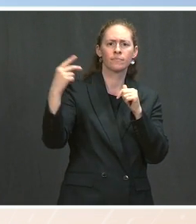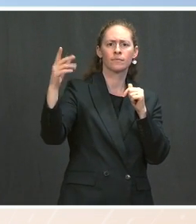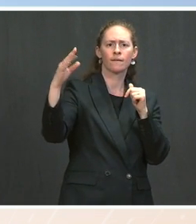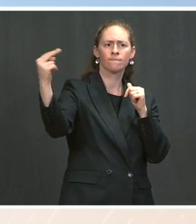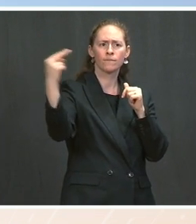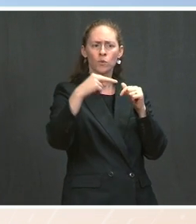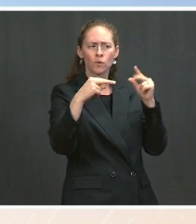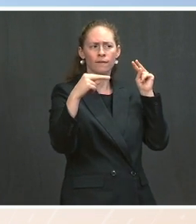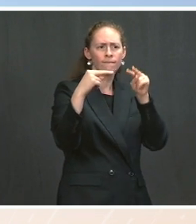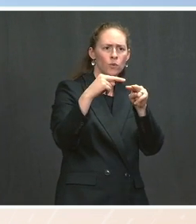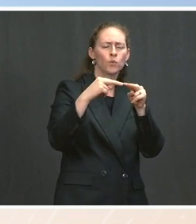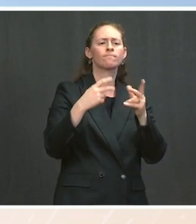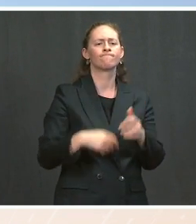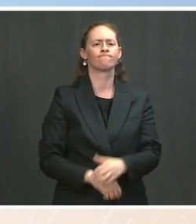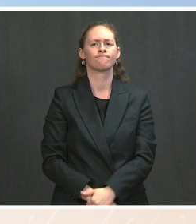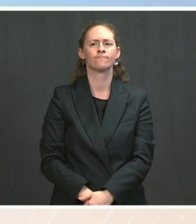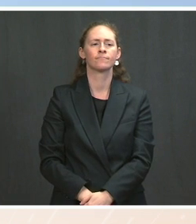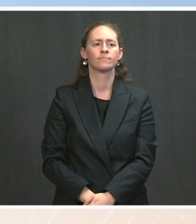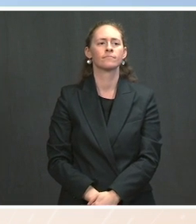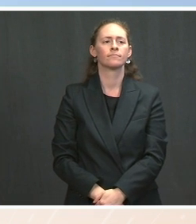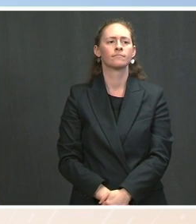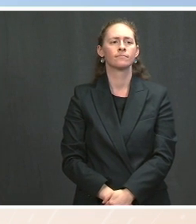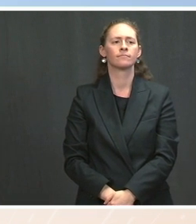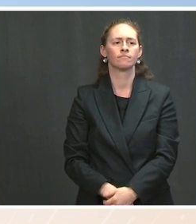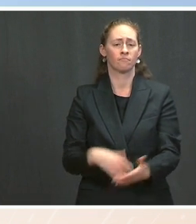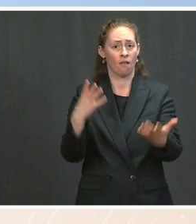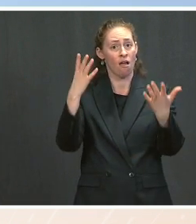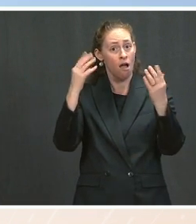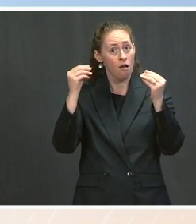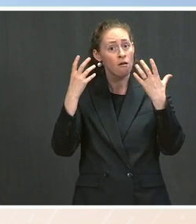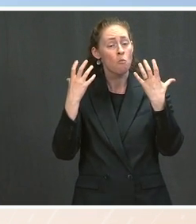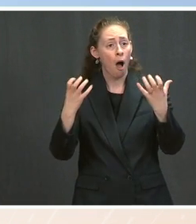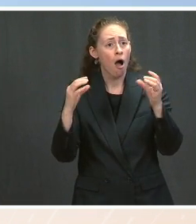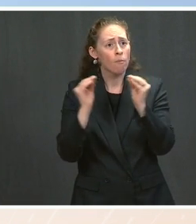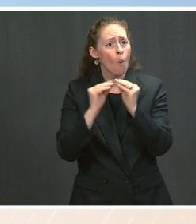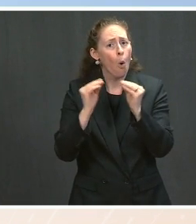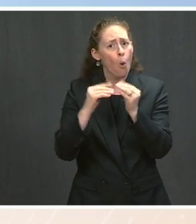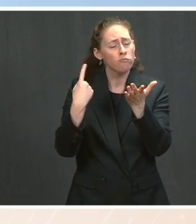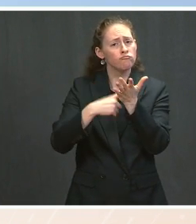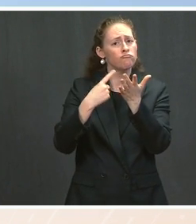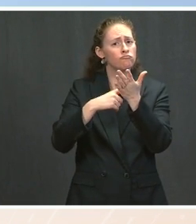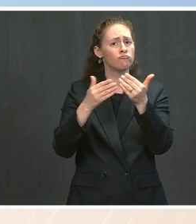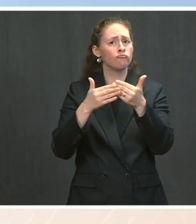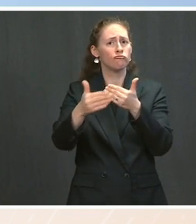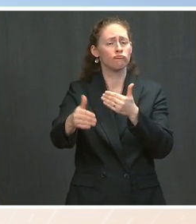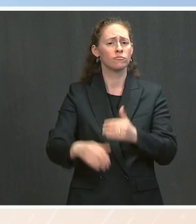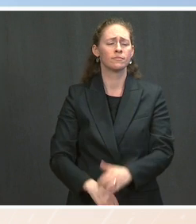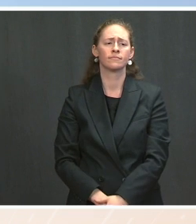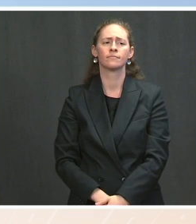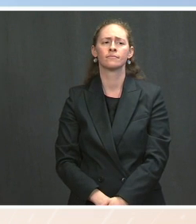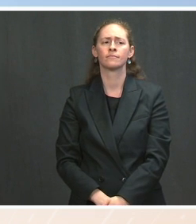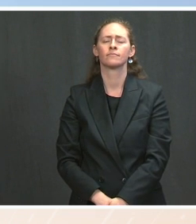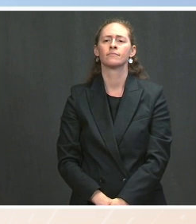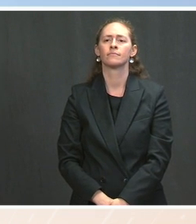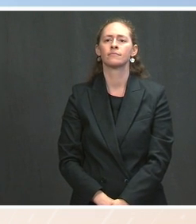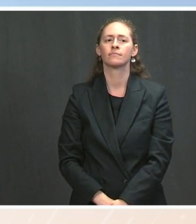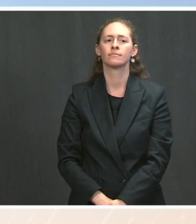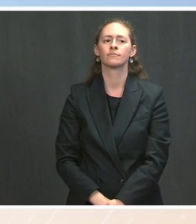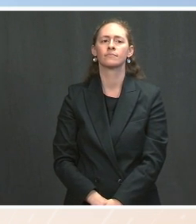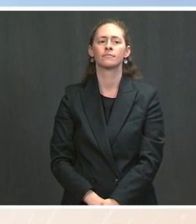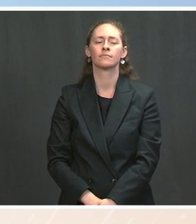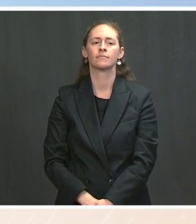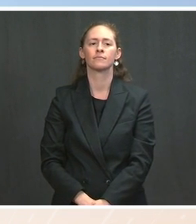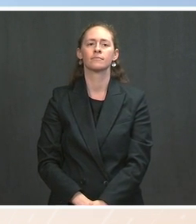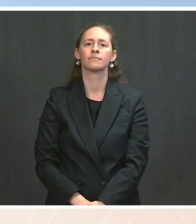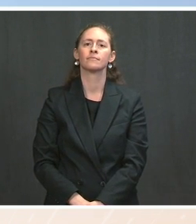and he'll look forward to continuing to engage moving forward. Go ahead. Thanks, Jen. Following up on Darlene's